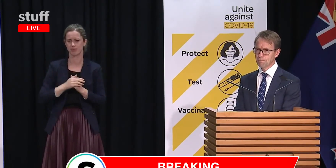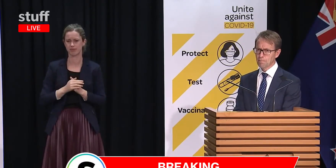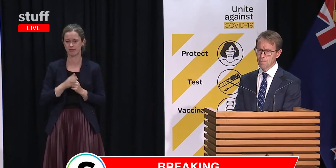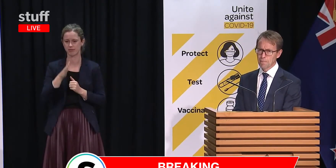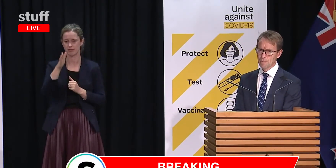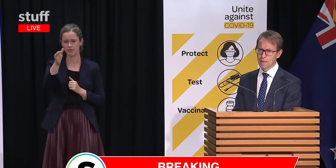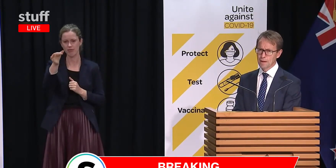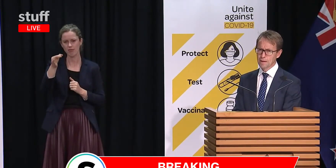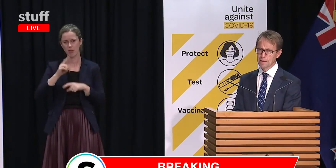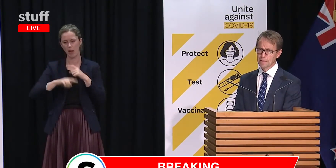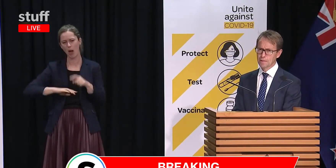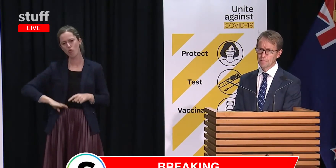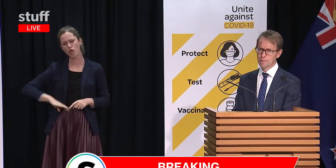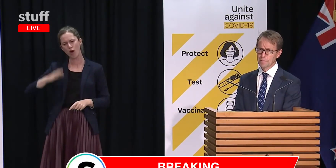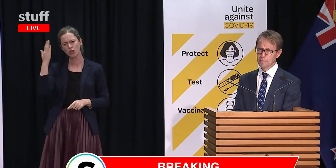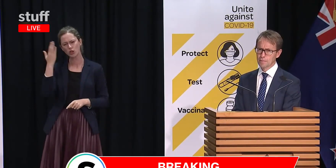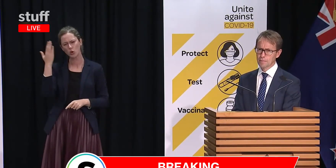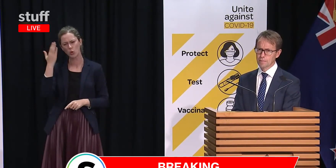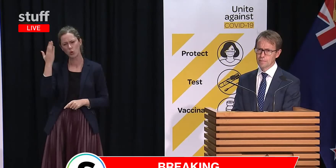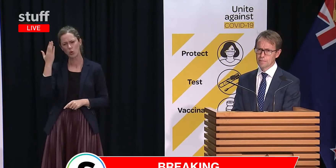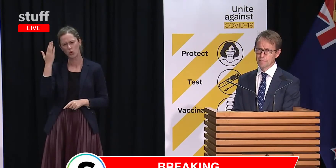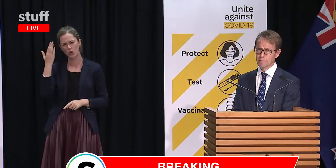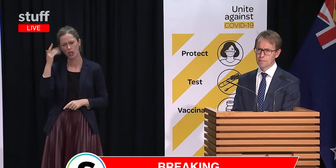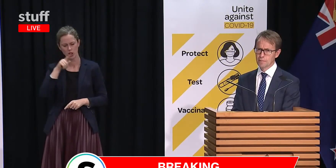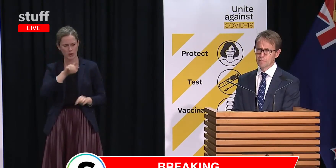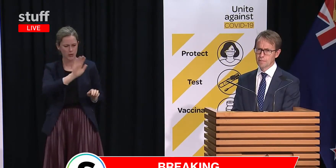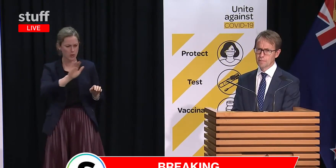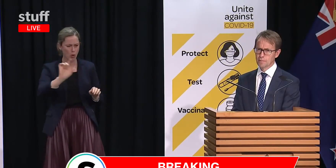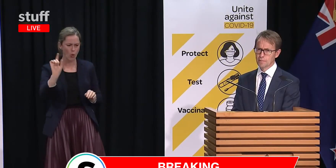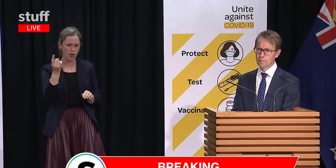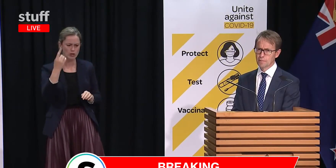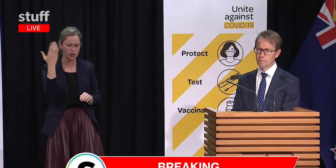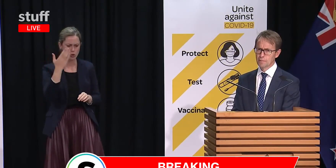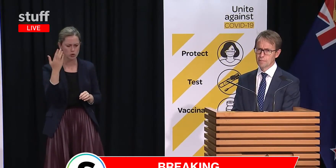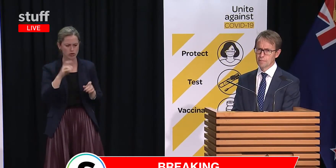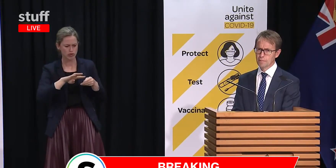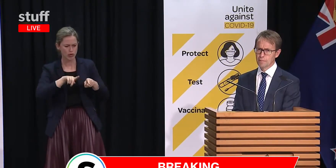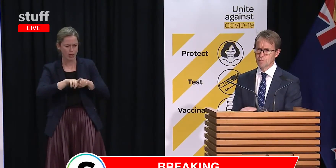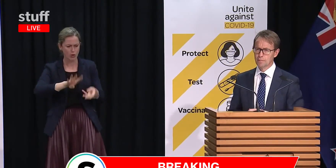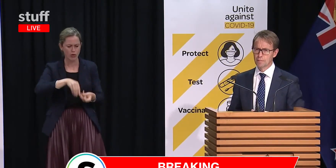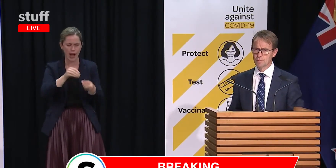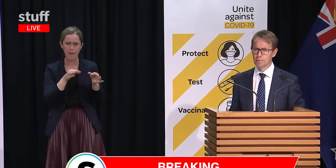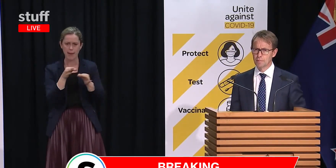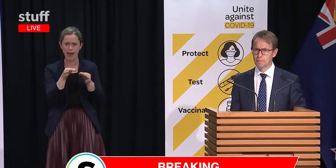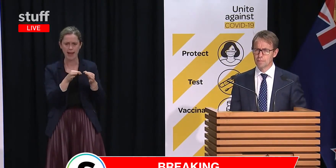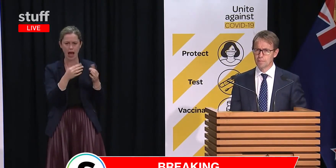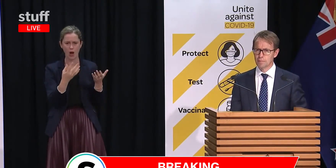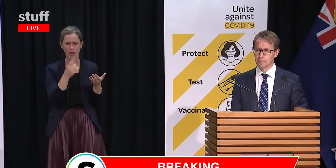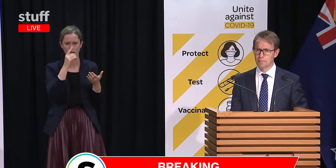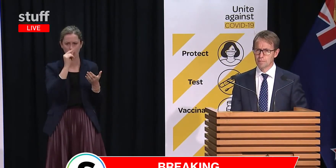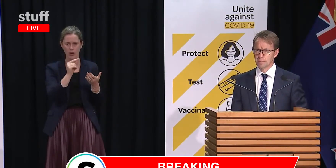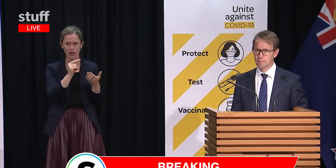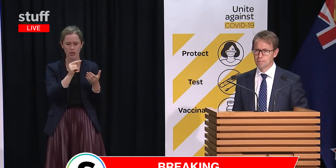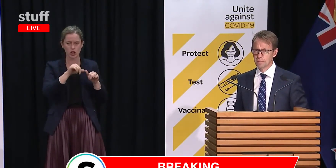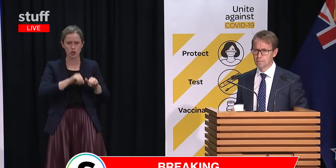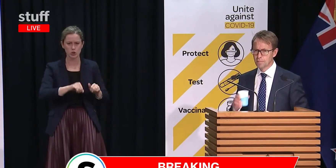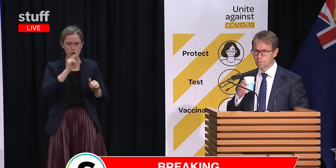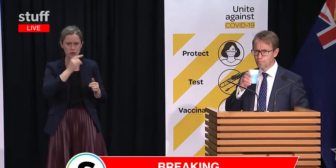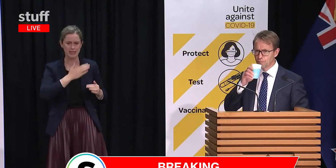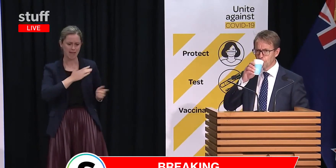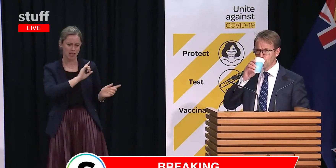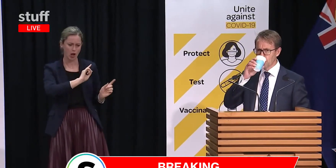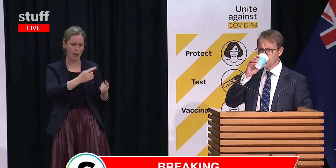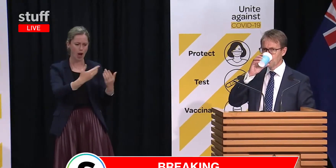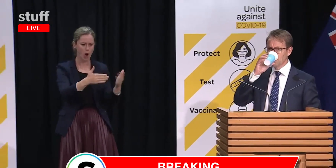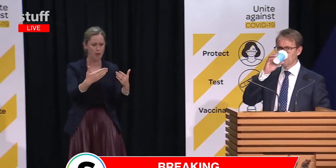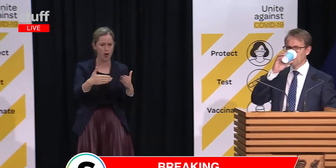With primary schools, are you going out to the primary schools in Auckland now trying to come up with a plan about how they could be, students could safely come